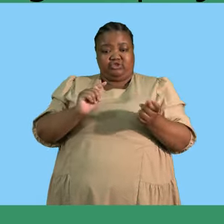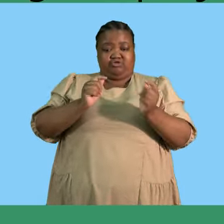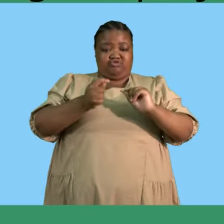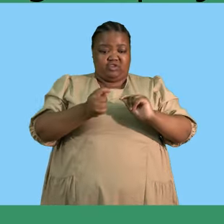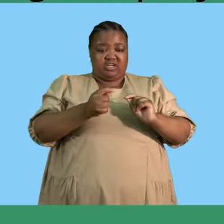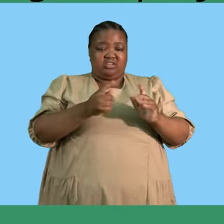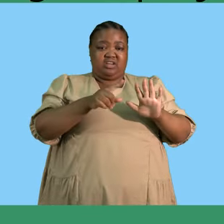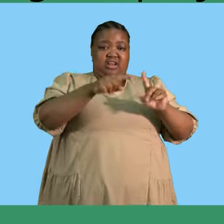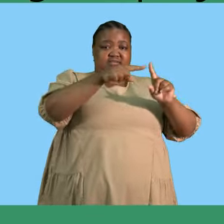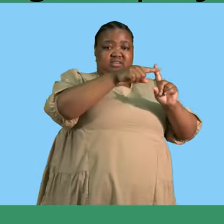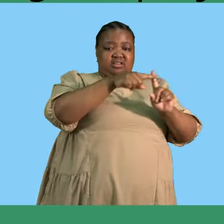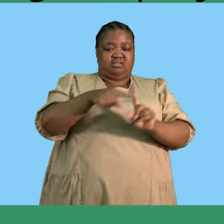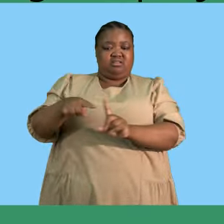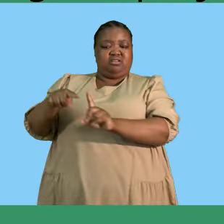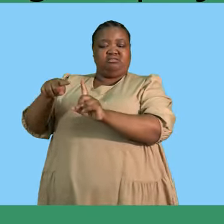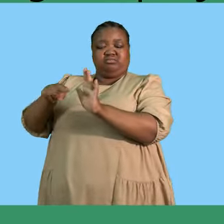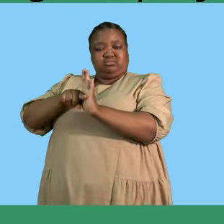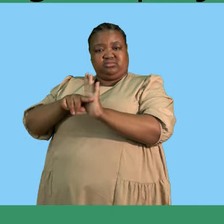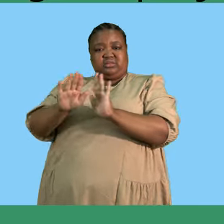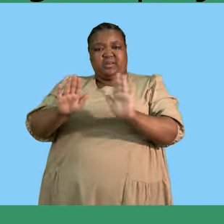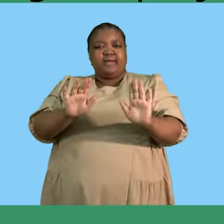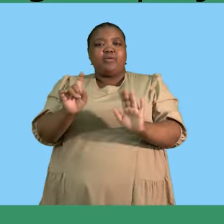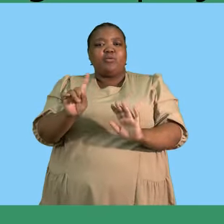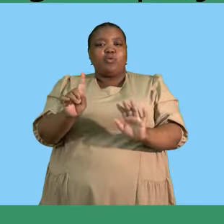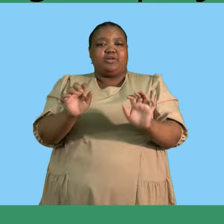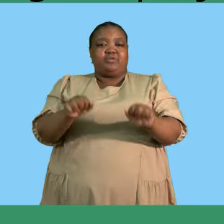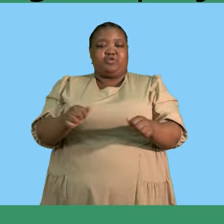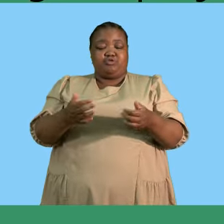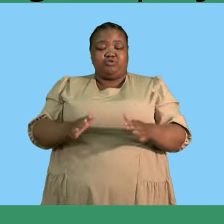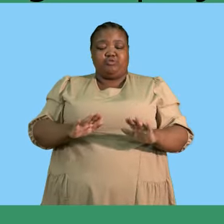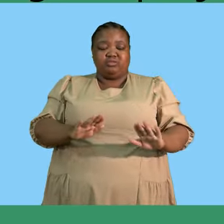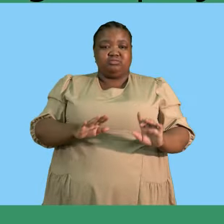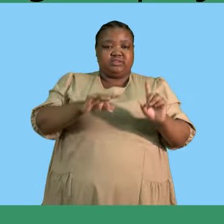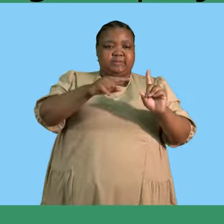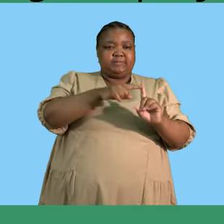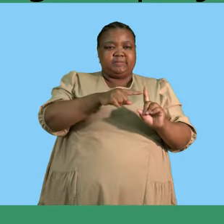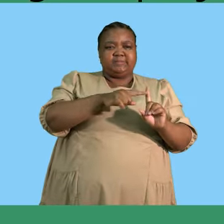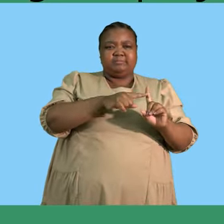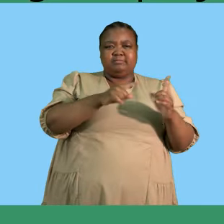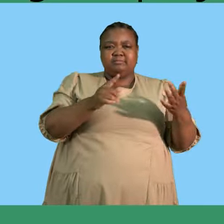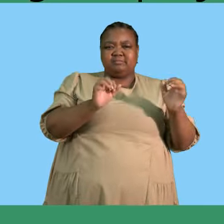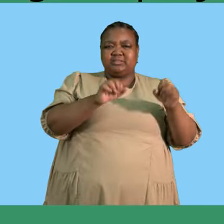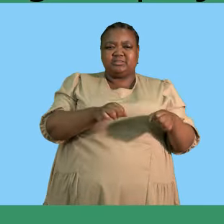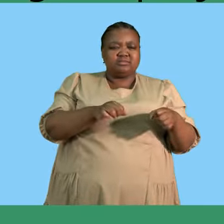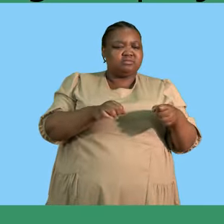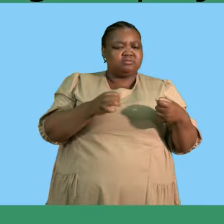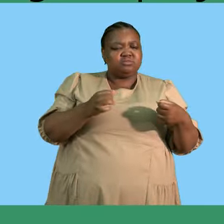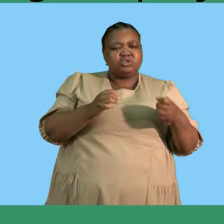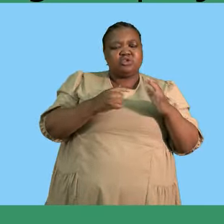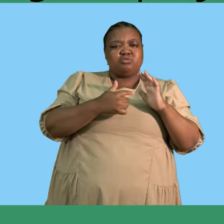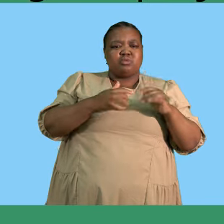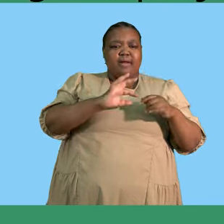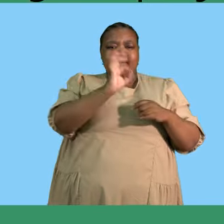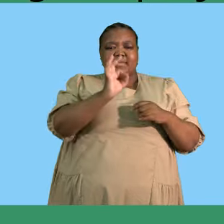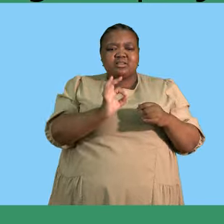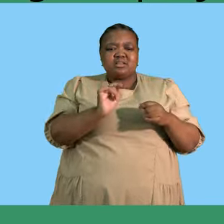decide what are the advantages and the disadvantages. You then need to rate these advantages and disadvantages